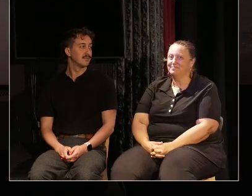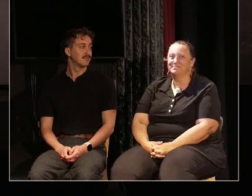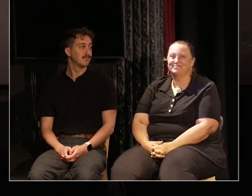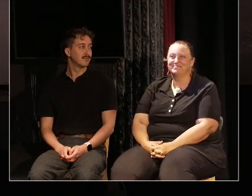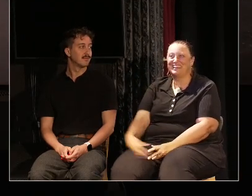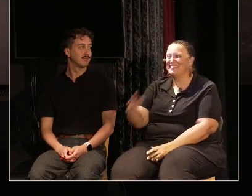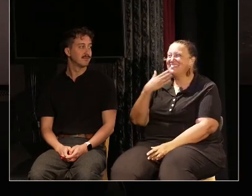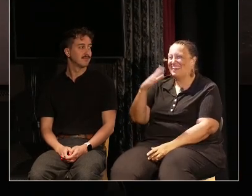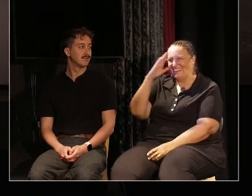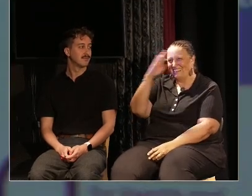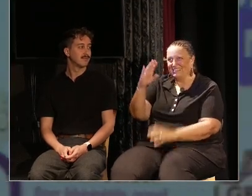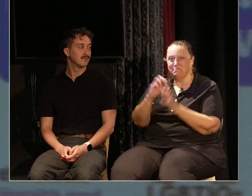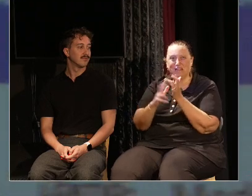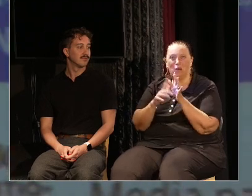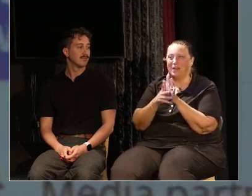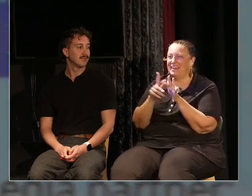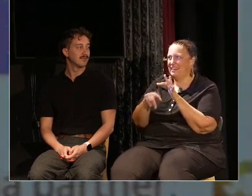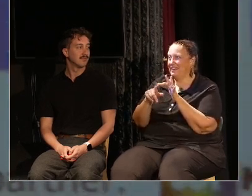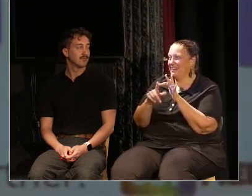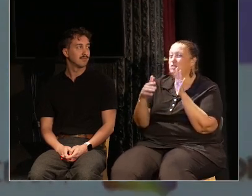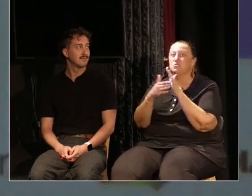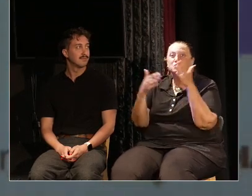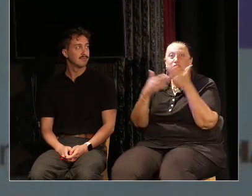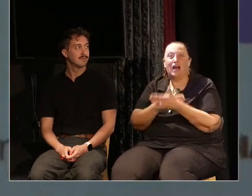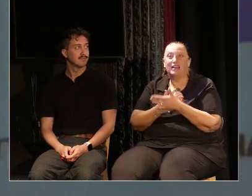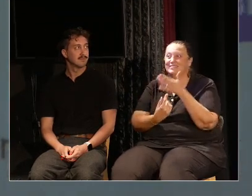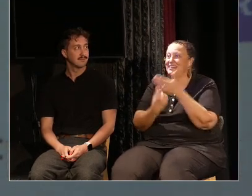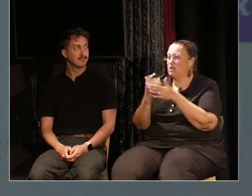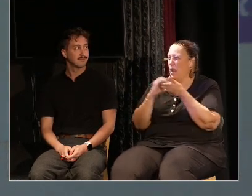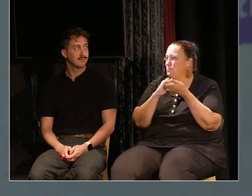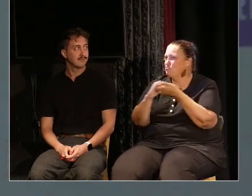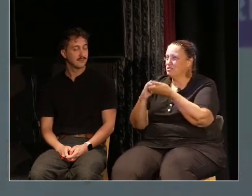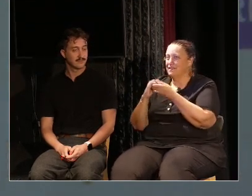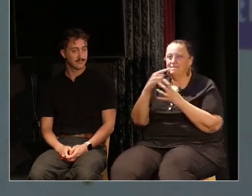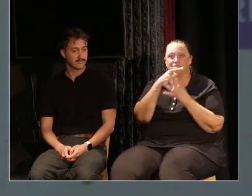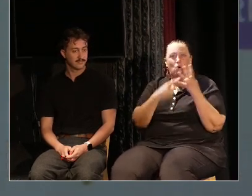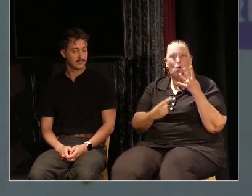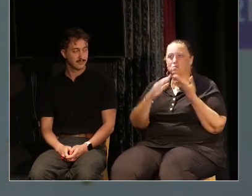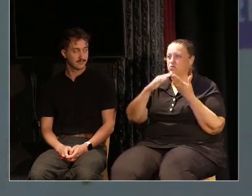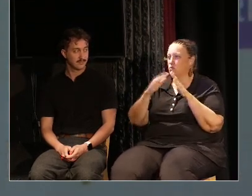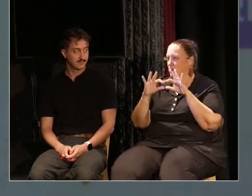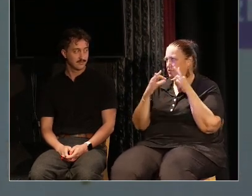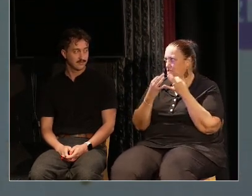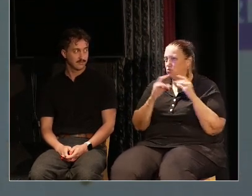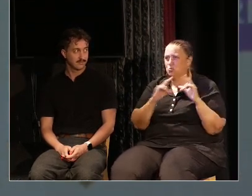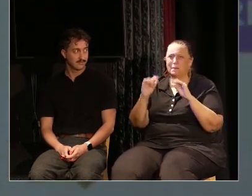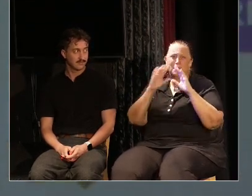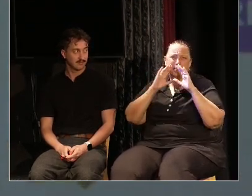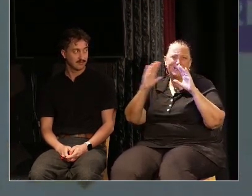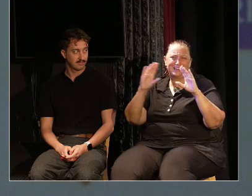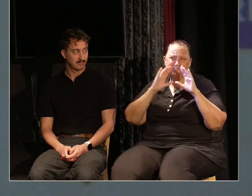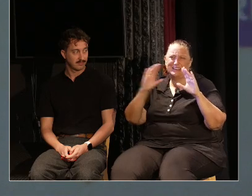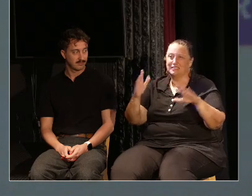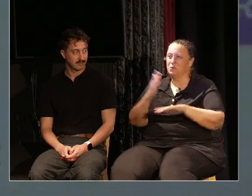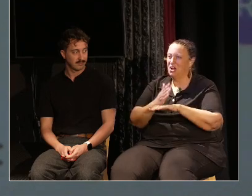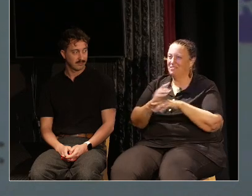Thank you, Binawee. This evening's event is a collaboration between 4 community organisations doing amazing work. We